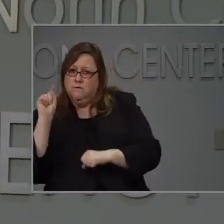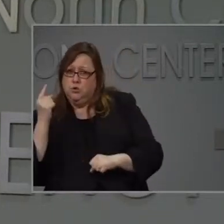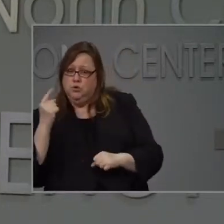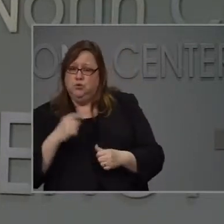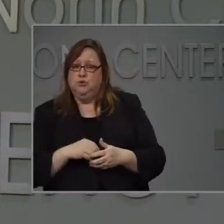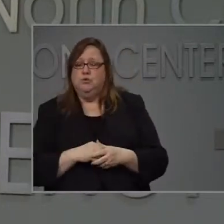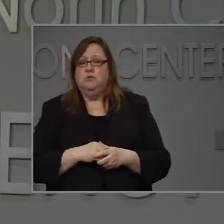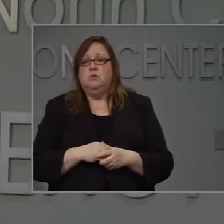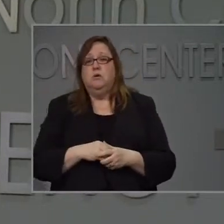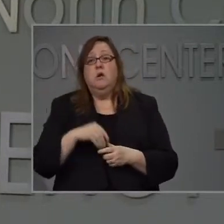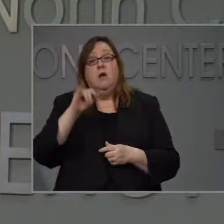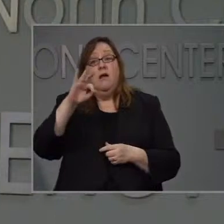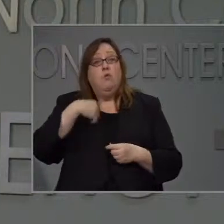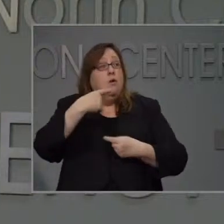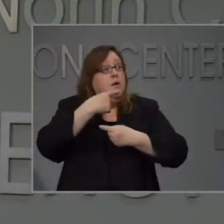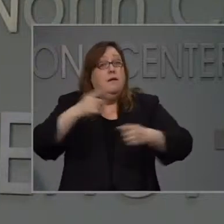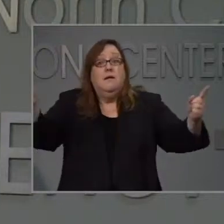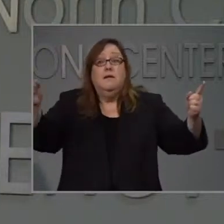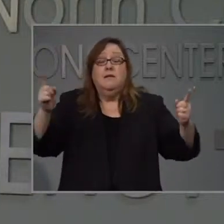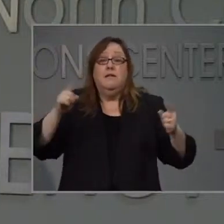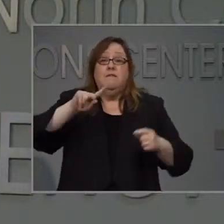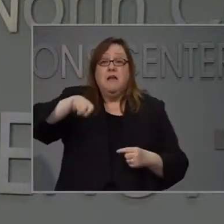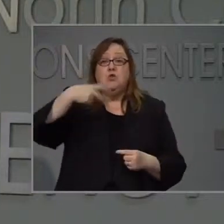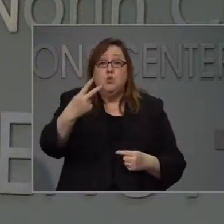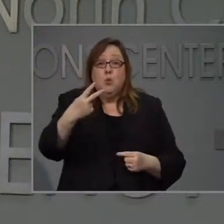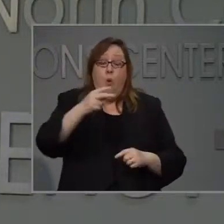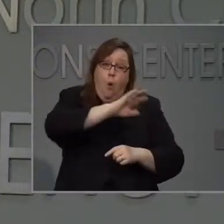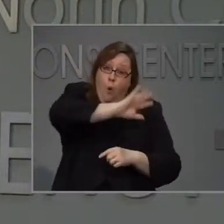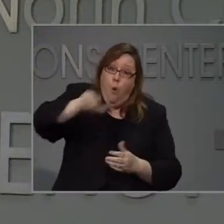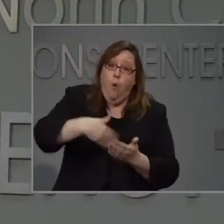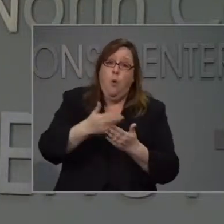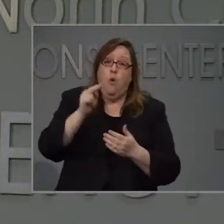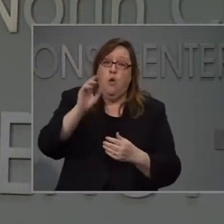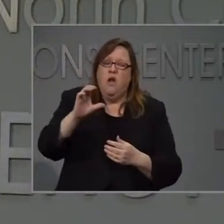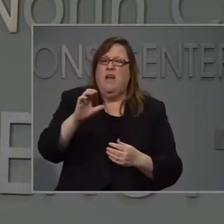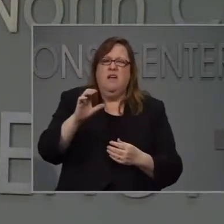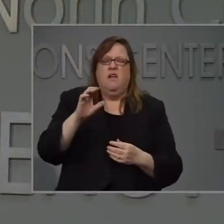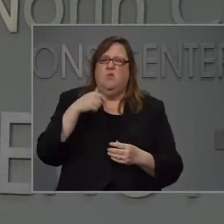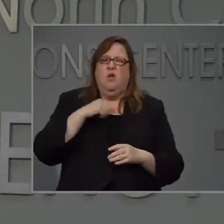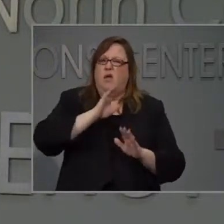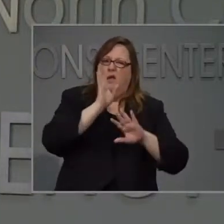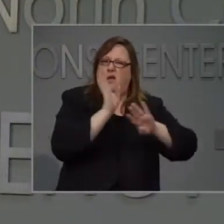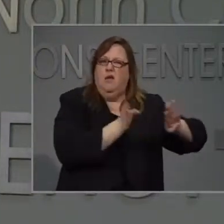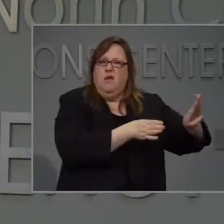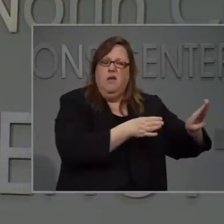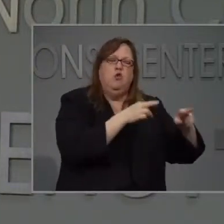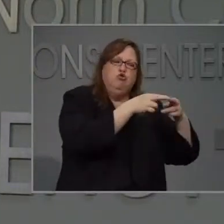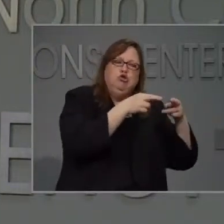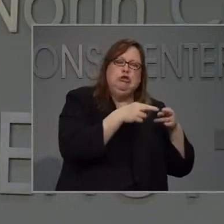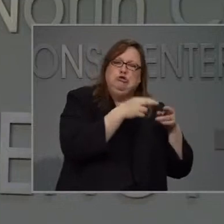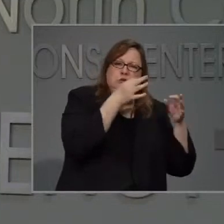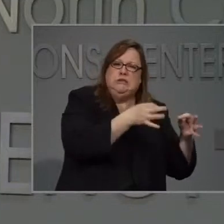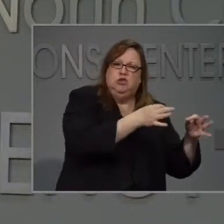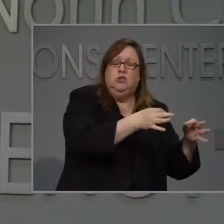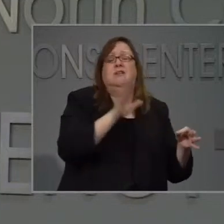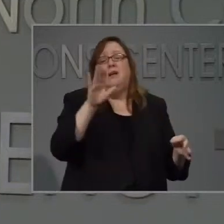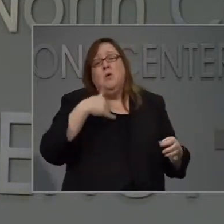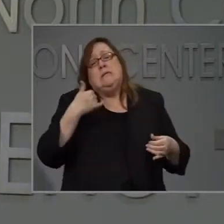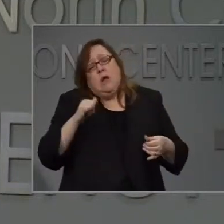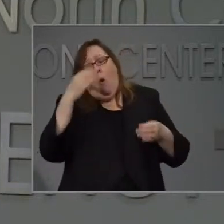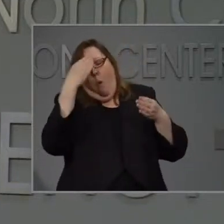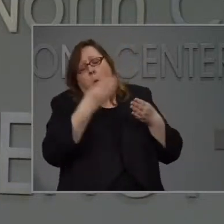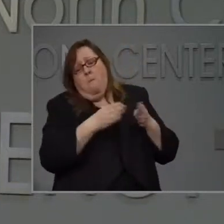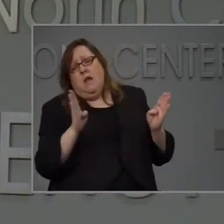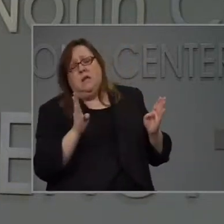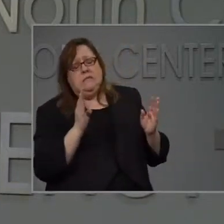about regional decisions being made. We're still open to that. We're looking at how things could be